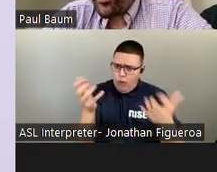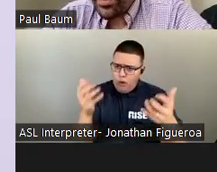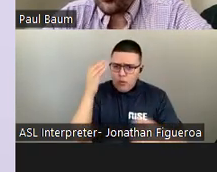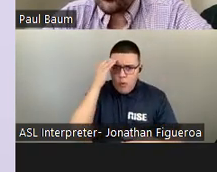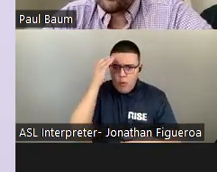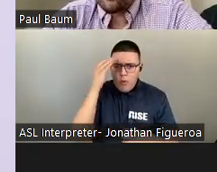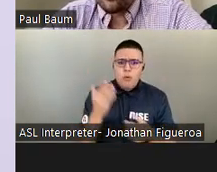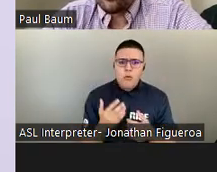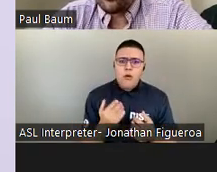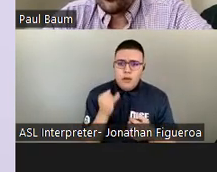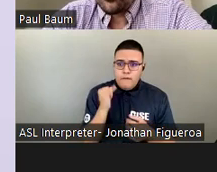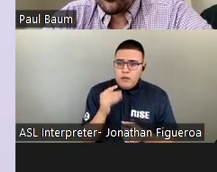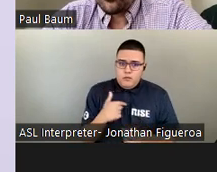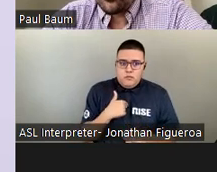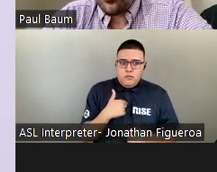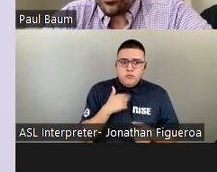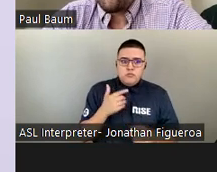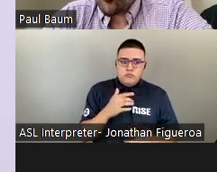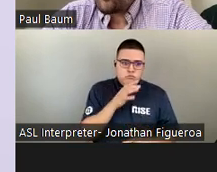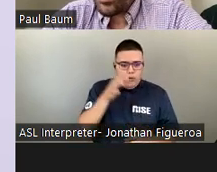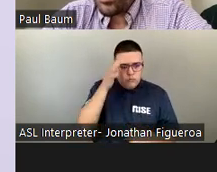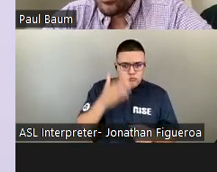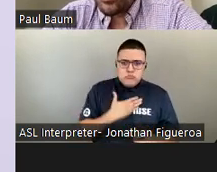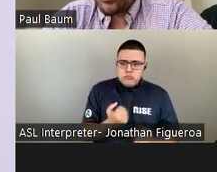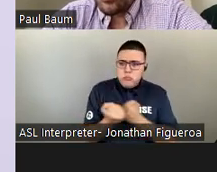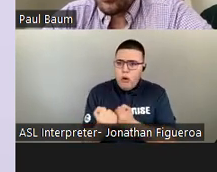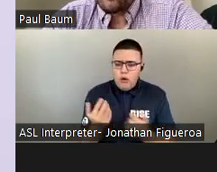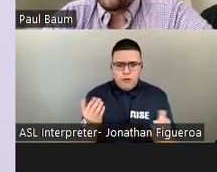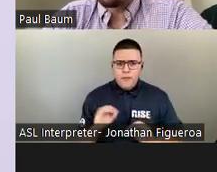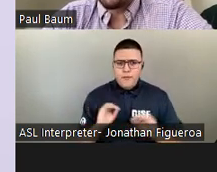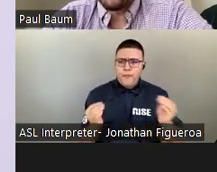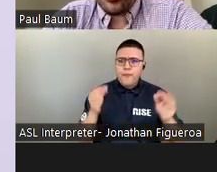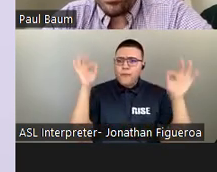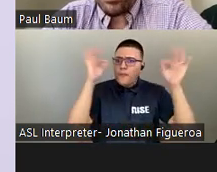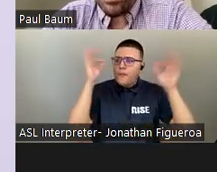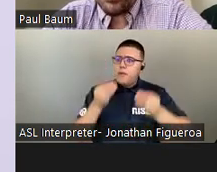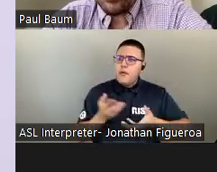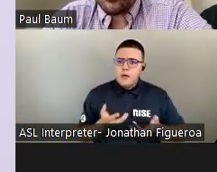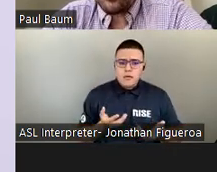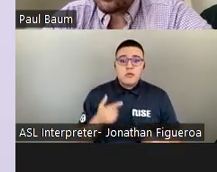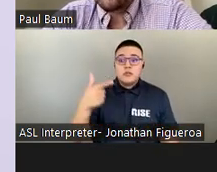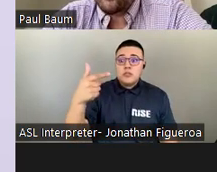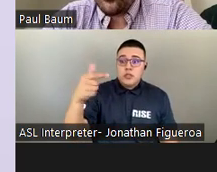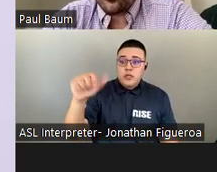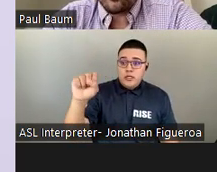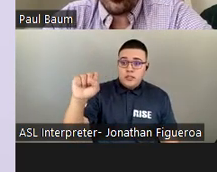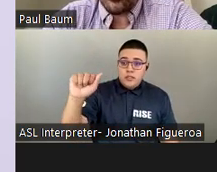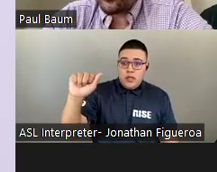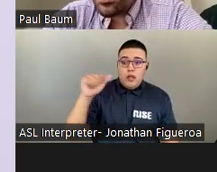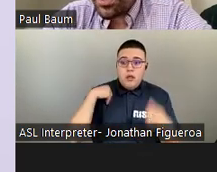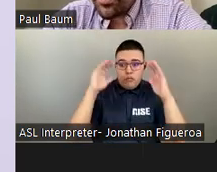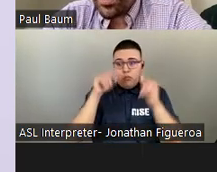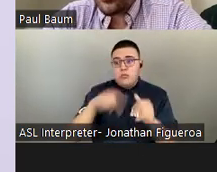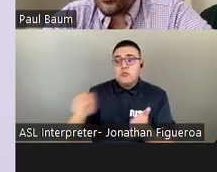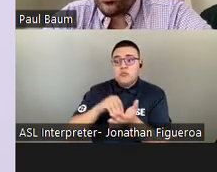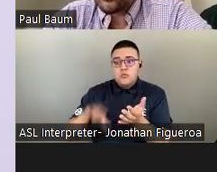supportive parents. I'm hoping that with GSAs, the students feel comfortable enough to